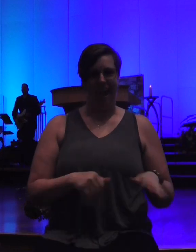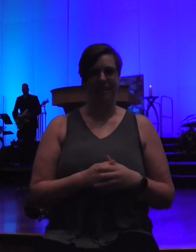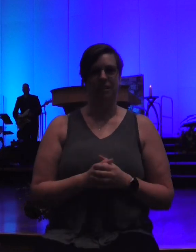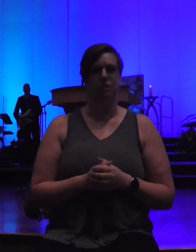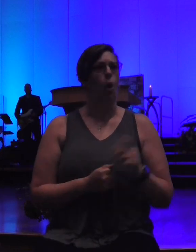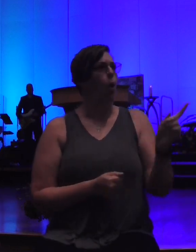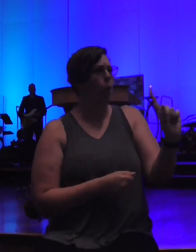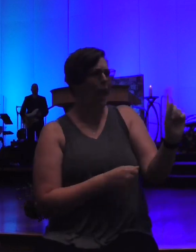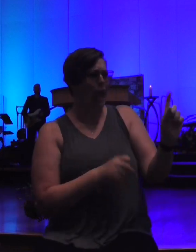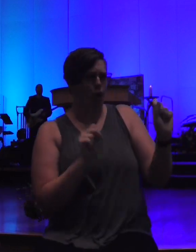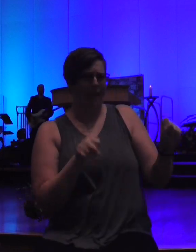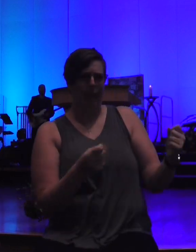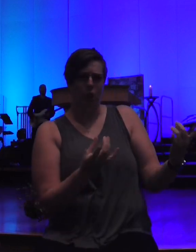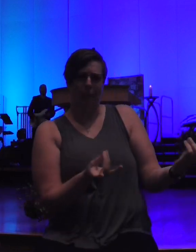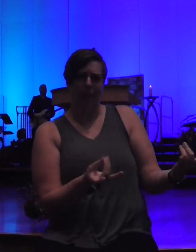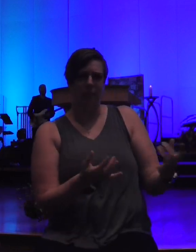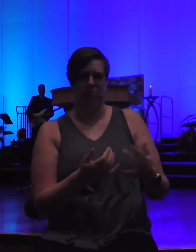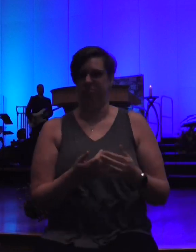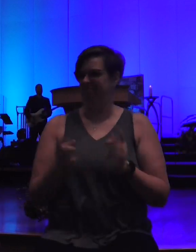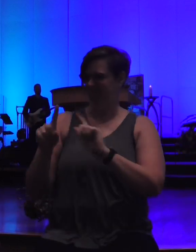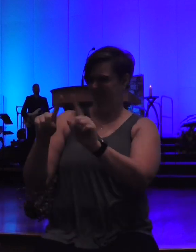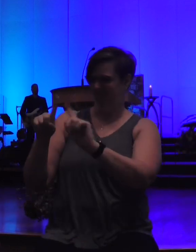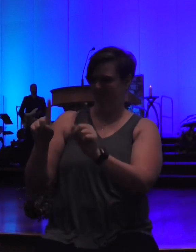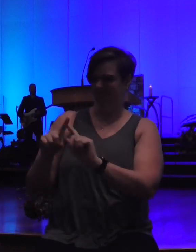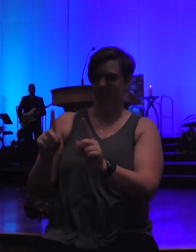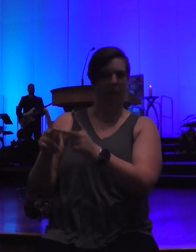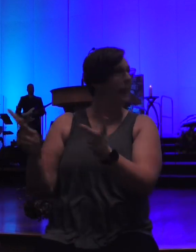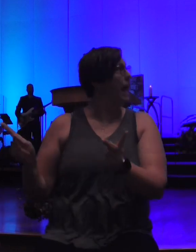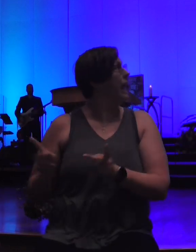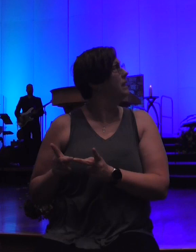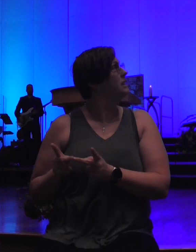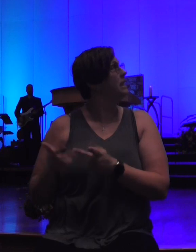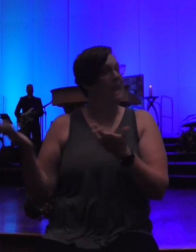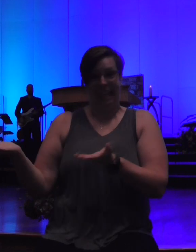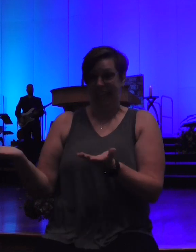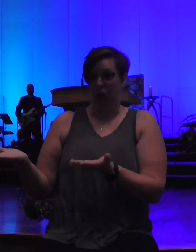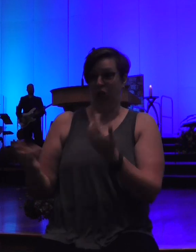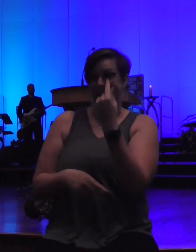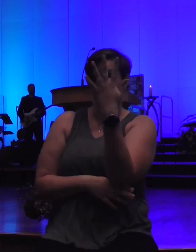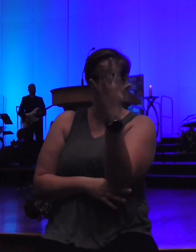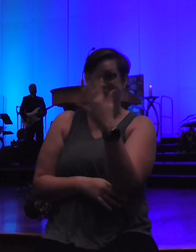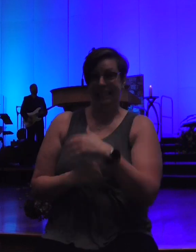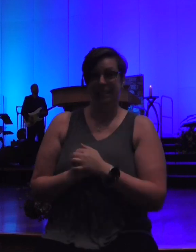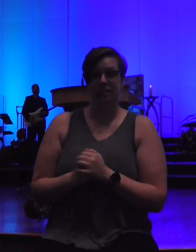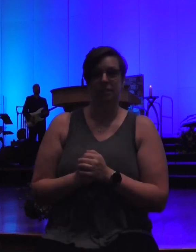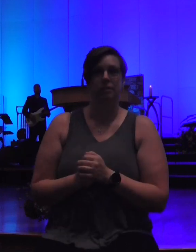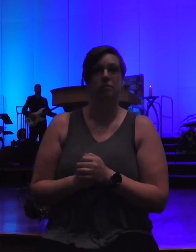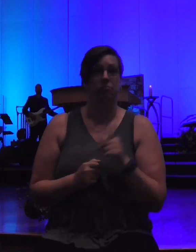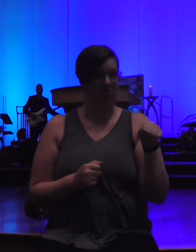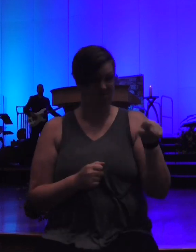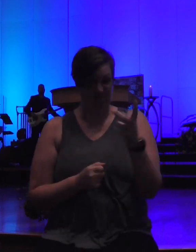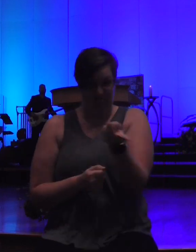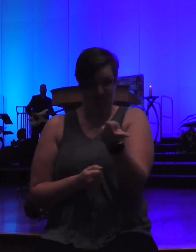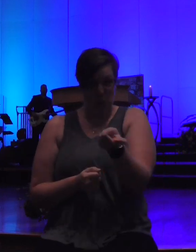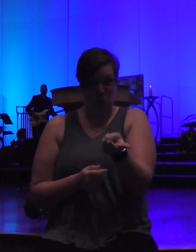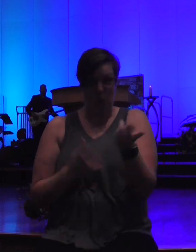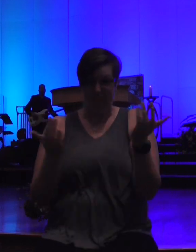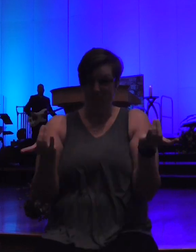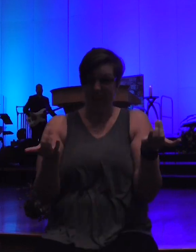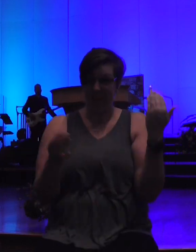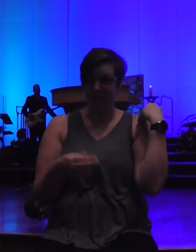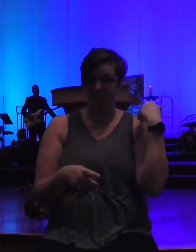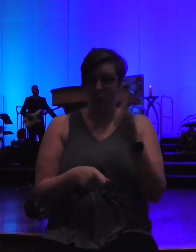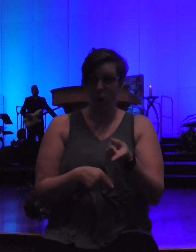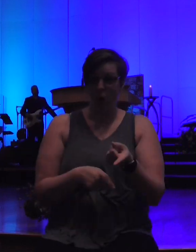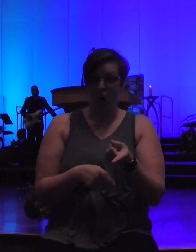you can meditate? A bunch of places, like right here in these trees. So have you guys ever meditated?